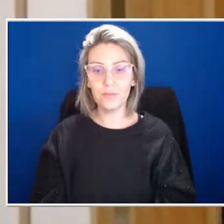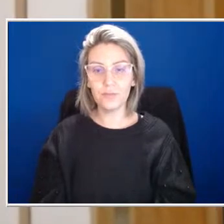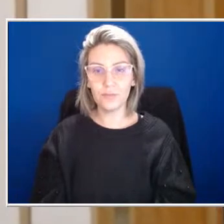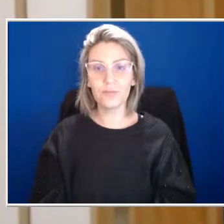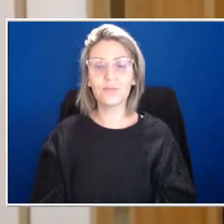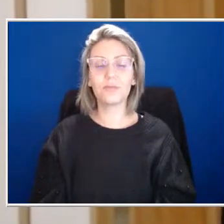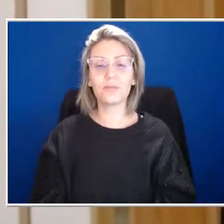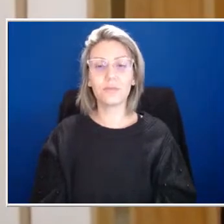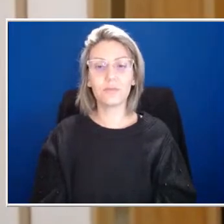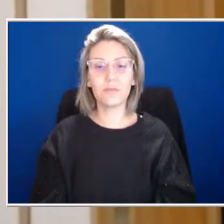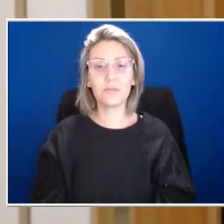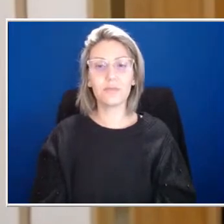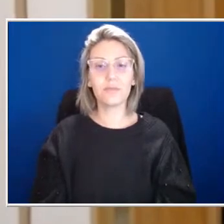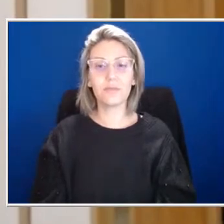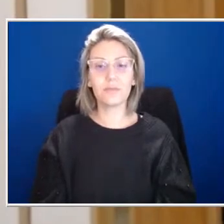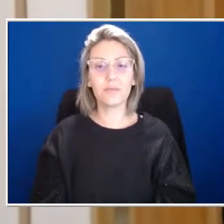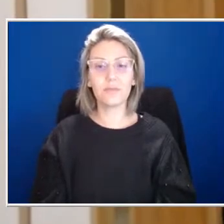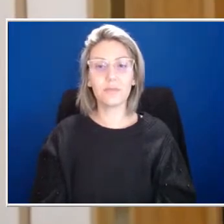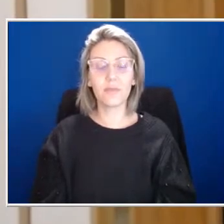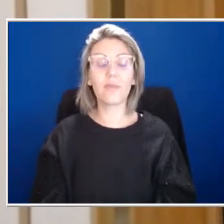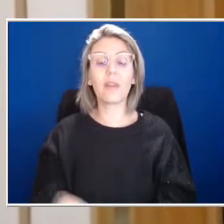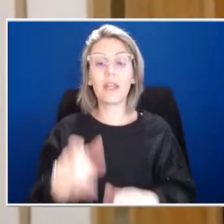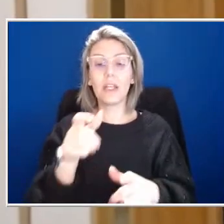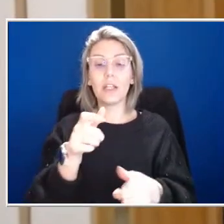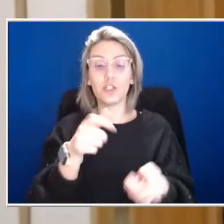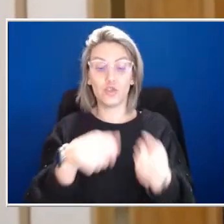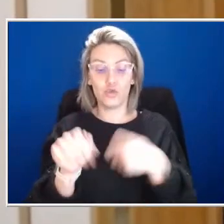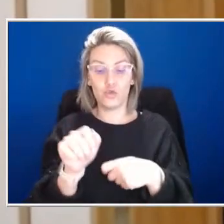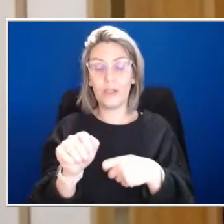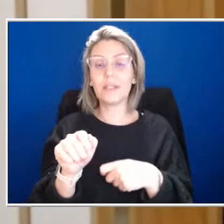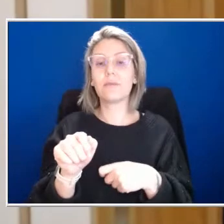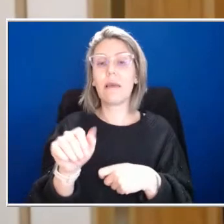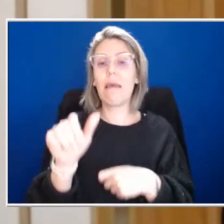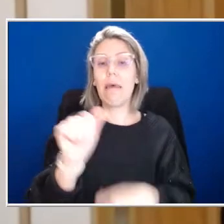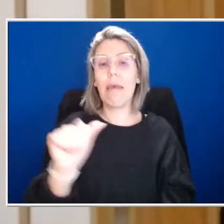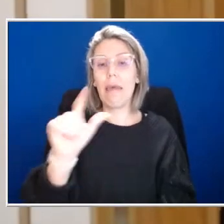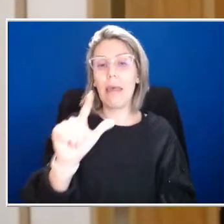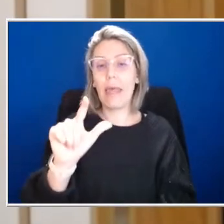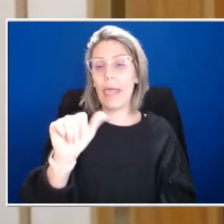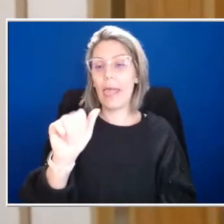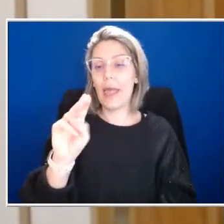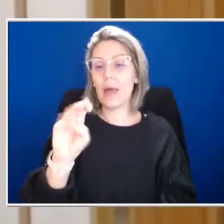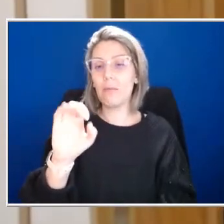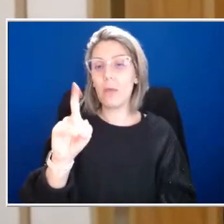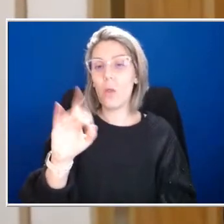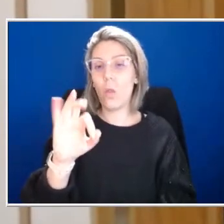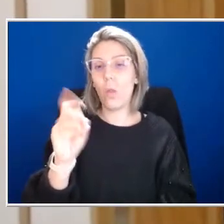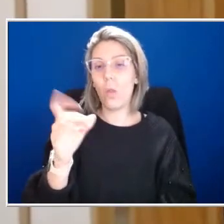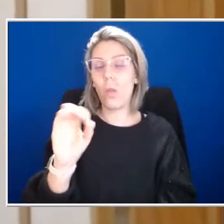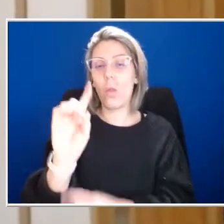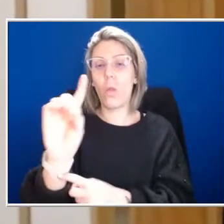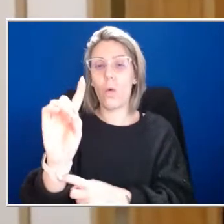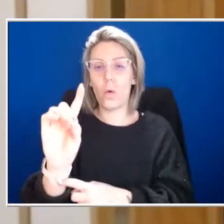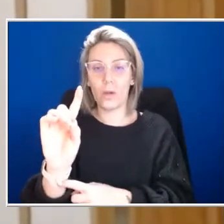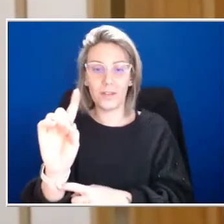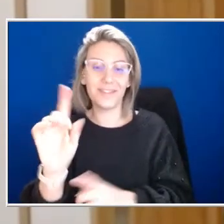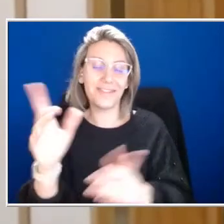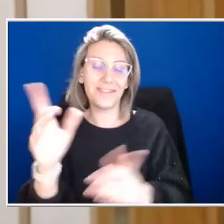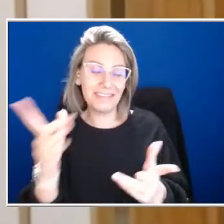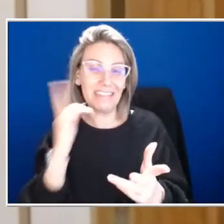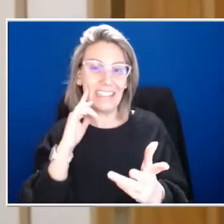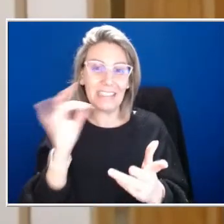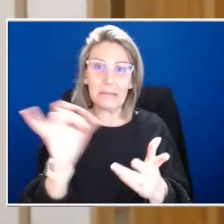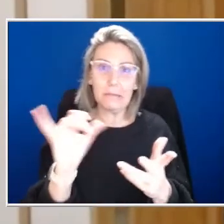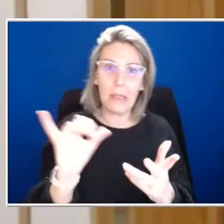to transplant AL amyloid patients, it's very strategic, and it's kind of it's like a game of chess. Everything has